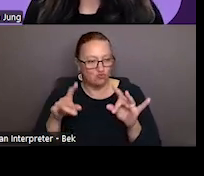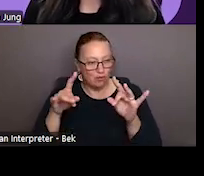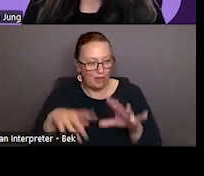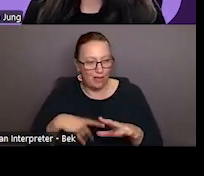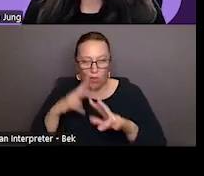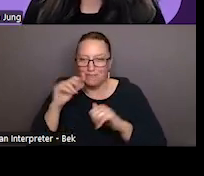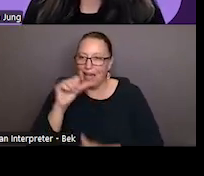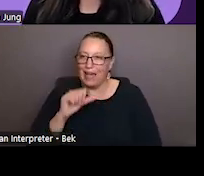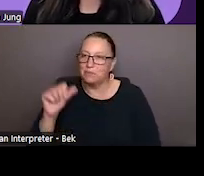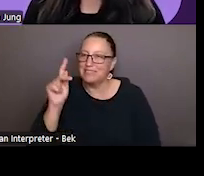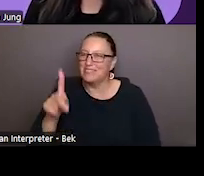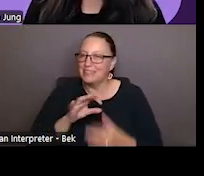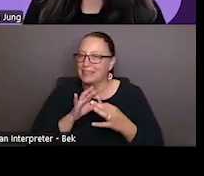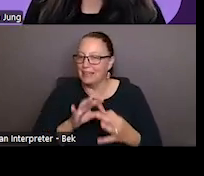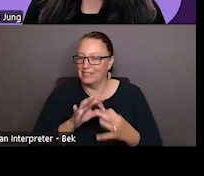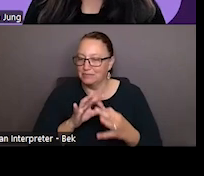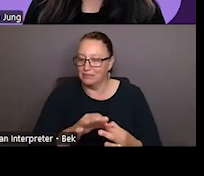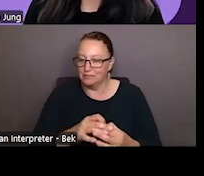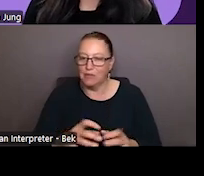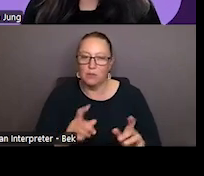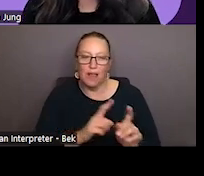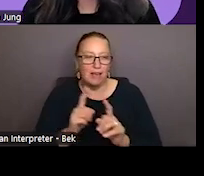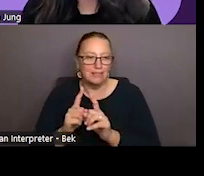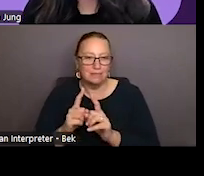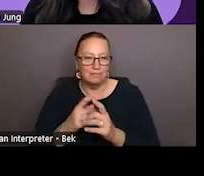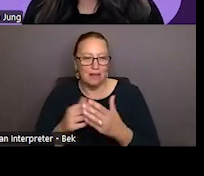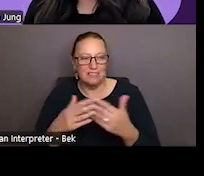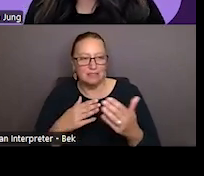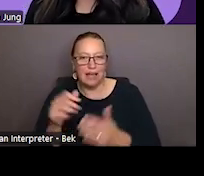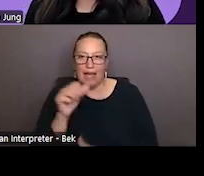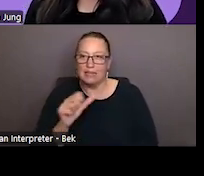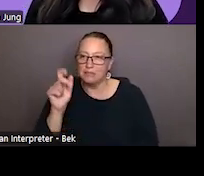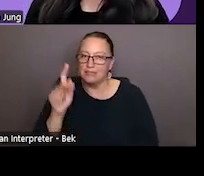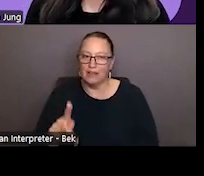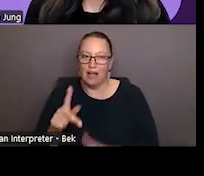region, as well as managing the Asia Pacific Arts Award.